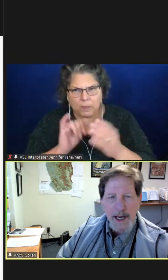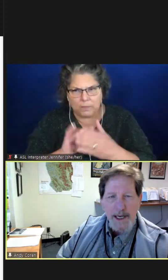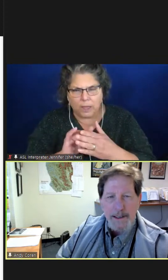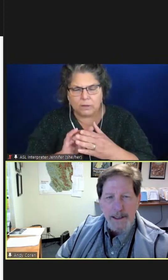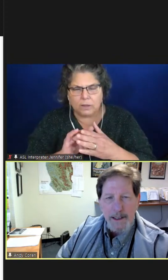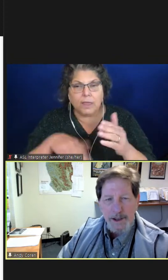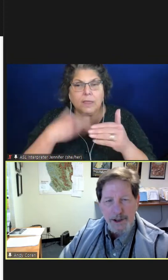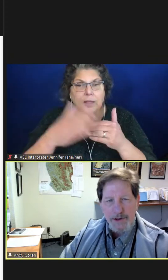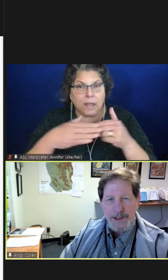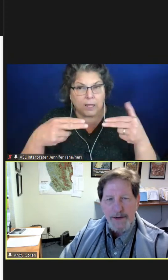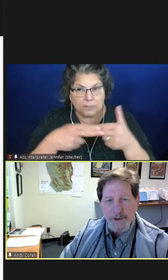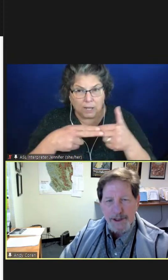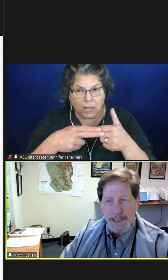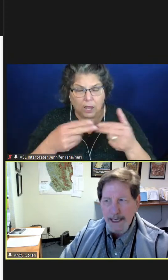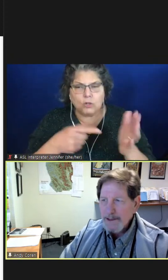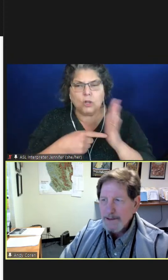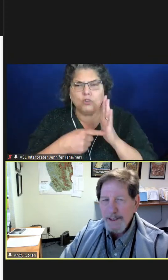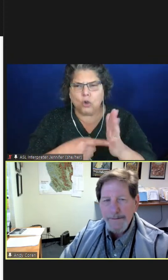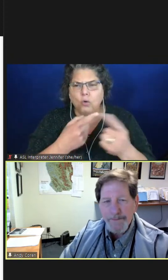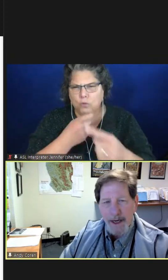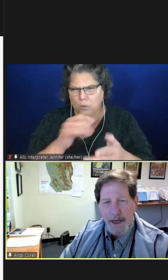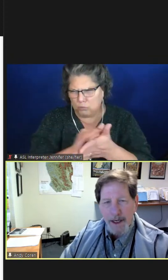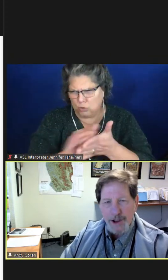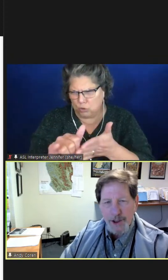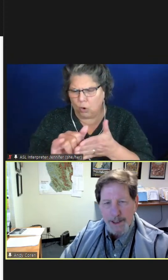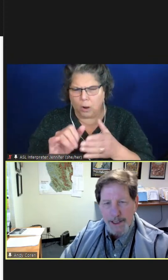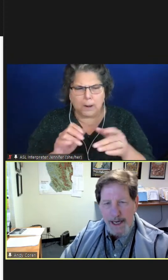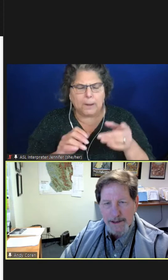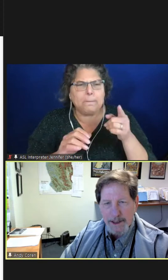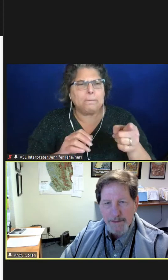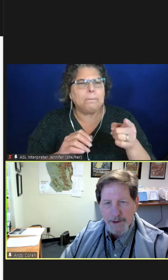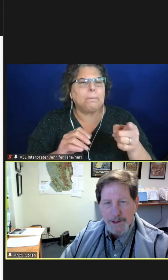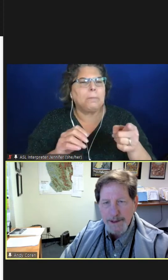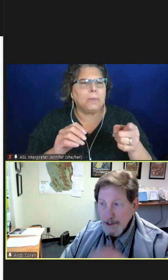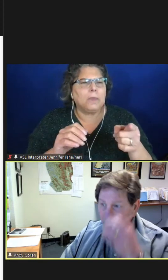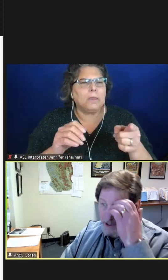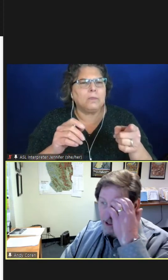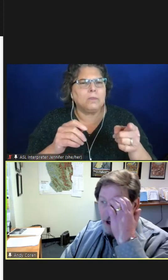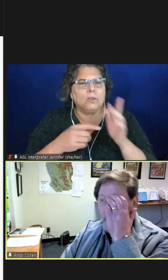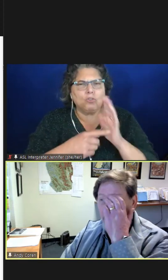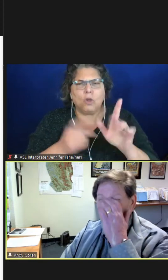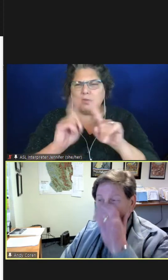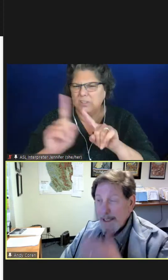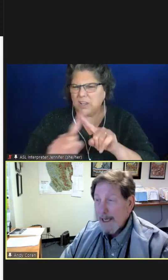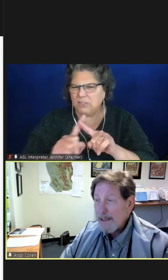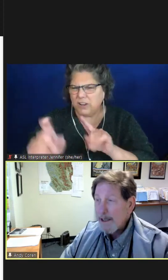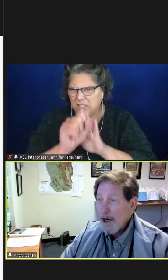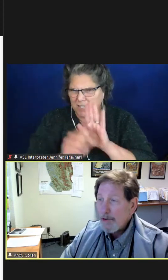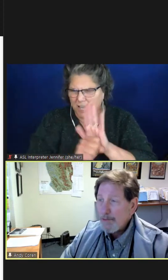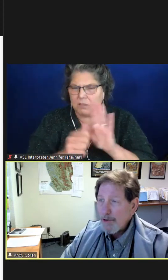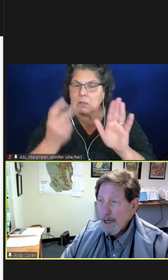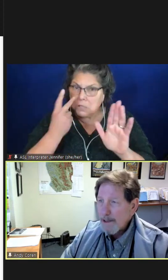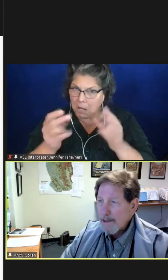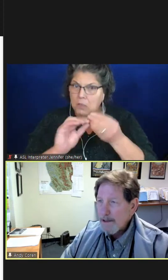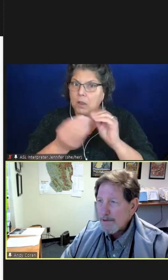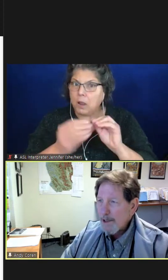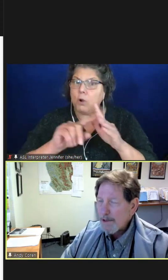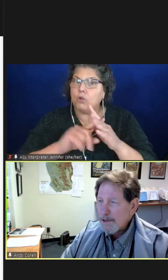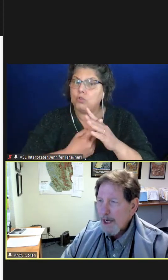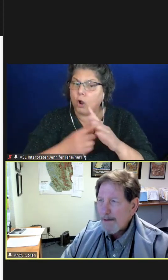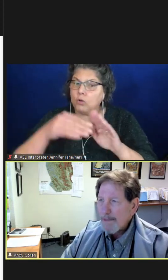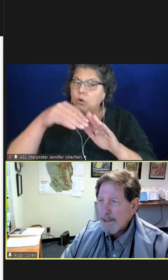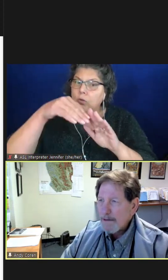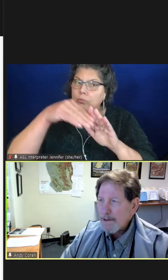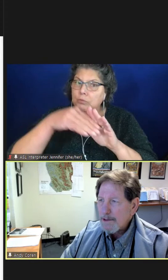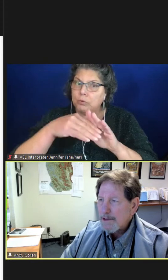next slide shows several states showing the case numbers decreasing over this weekend. Rhode Island, the one